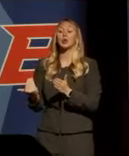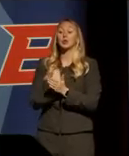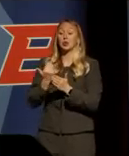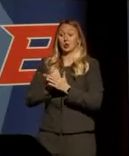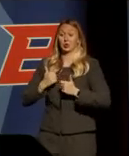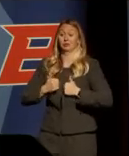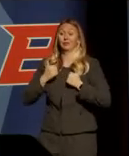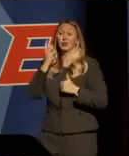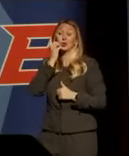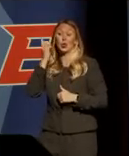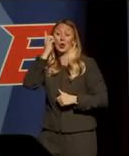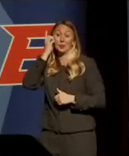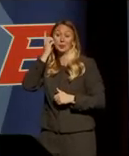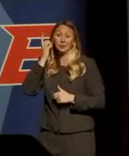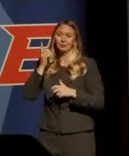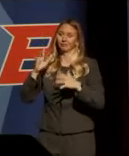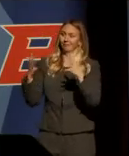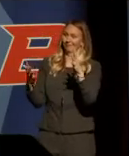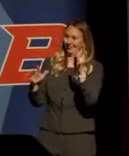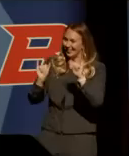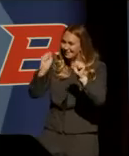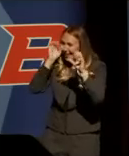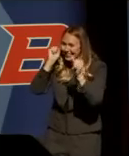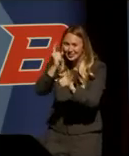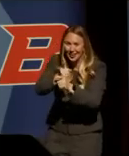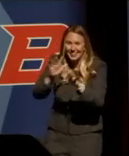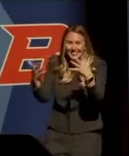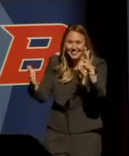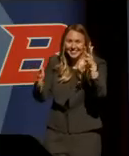because right now, isn't that amazing?